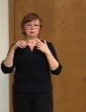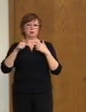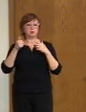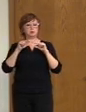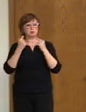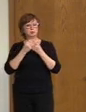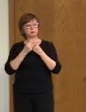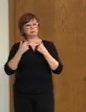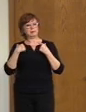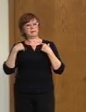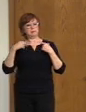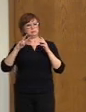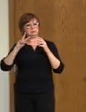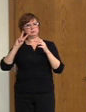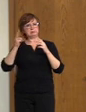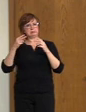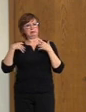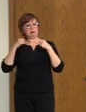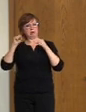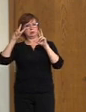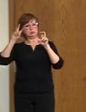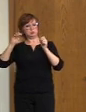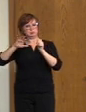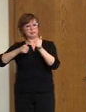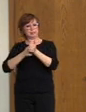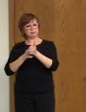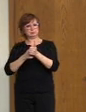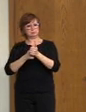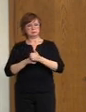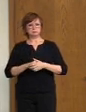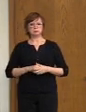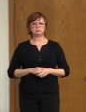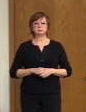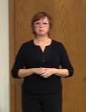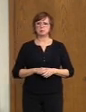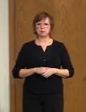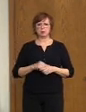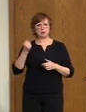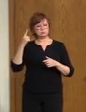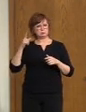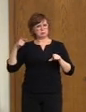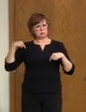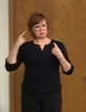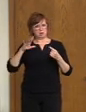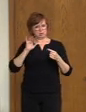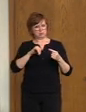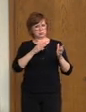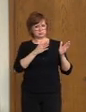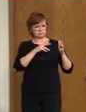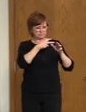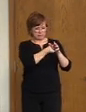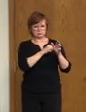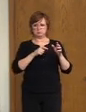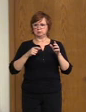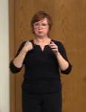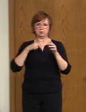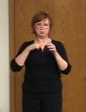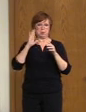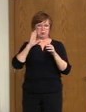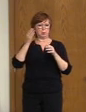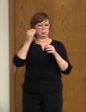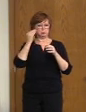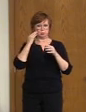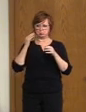expect the Public Health Agency of Canada on an ongoing basis to update us regularly on vaccine availability and